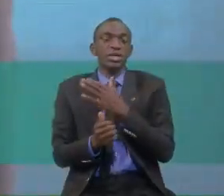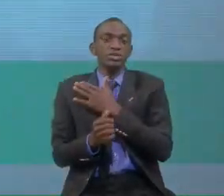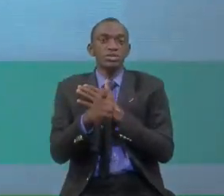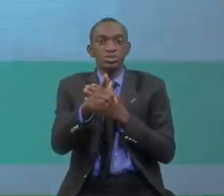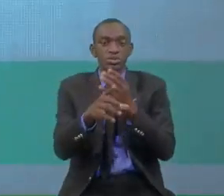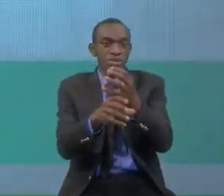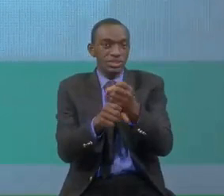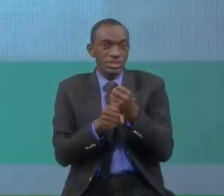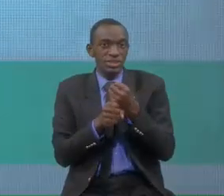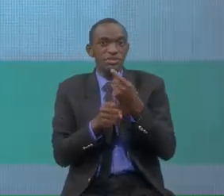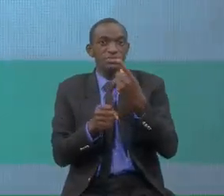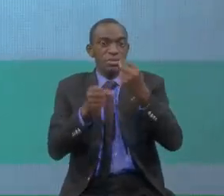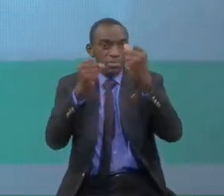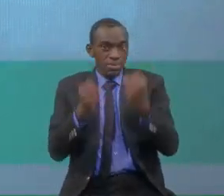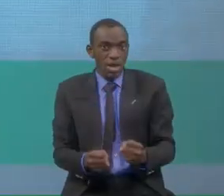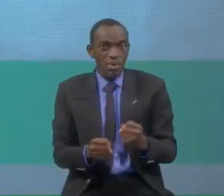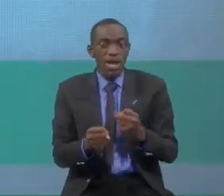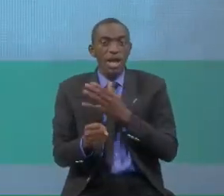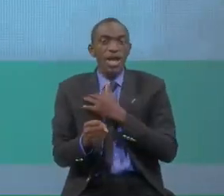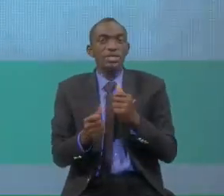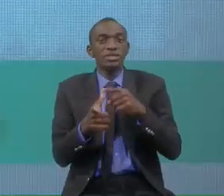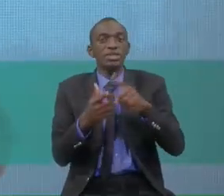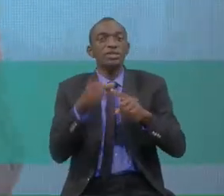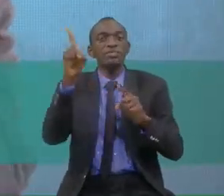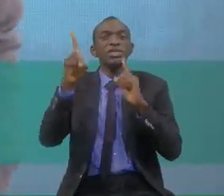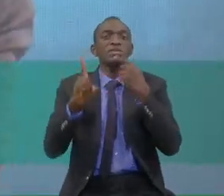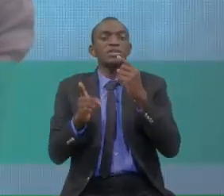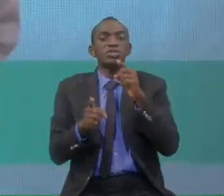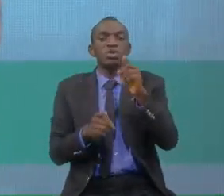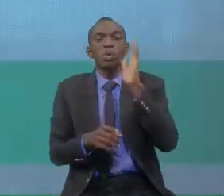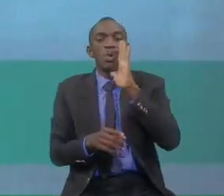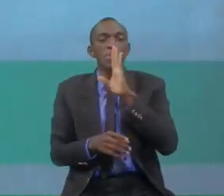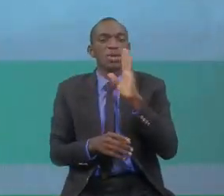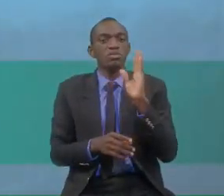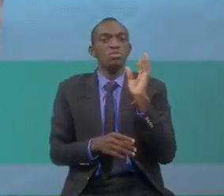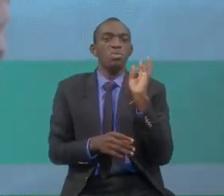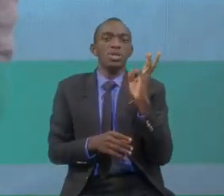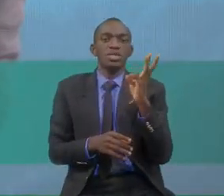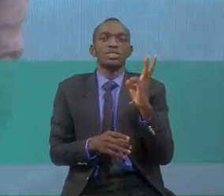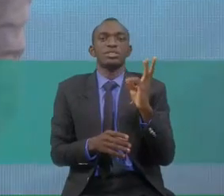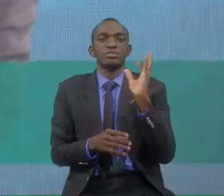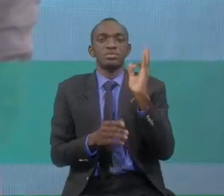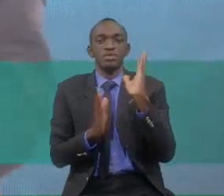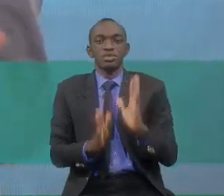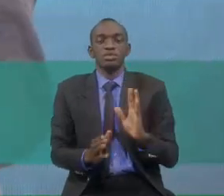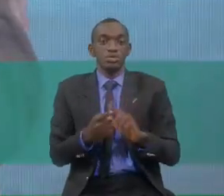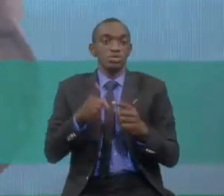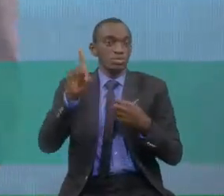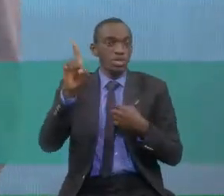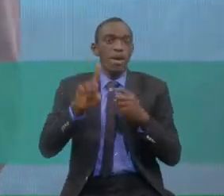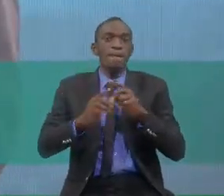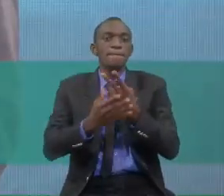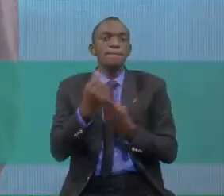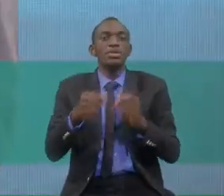receive the power, and then he says, ye shall be witnesses unto me, both in Jerusalem, and in